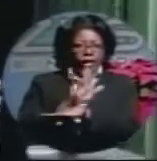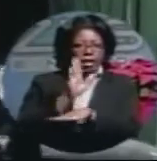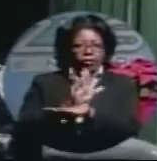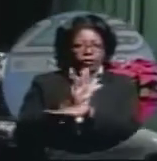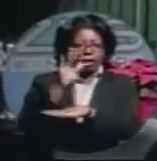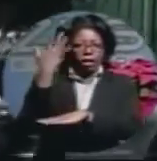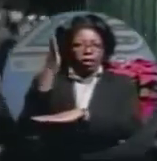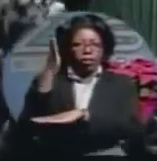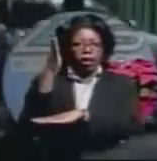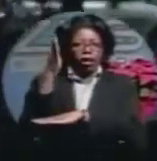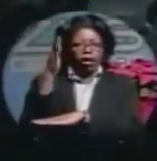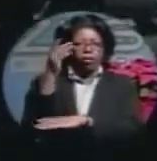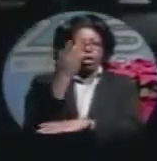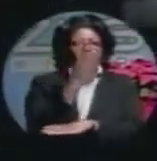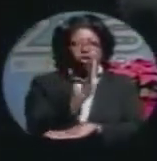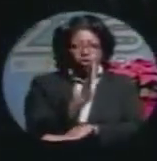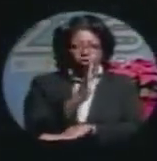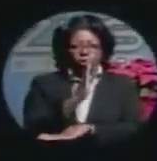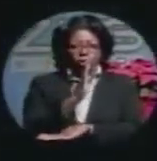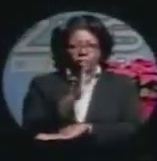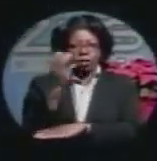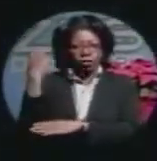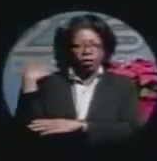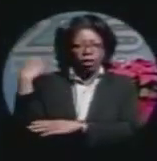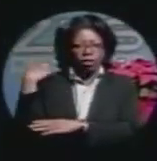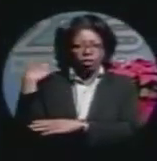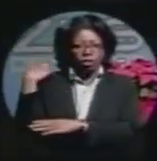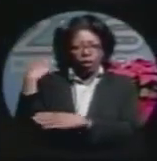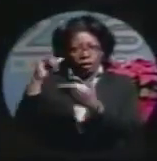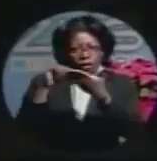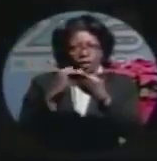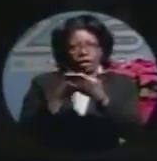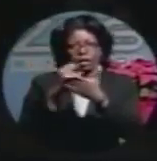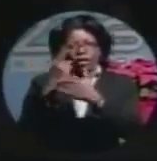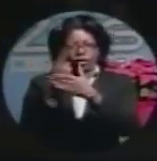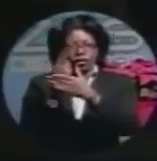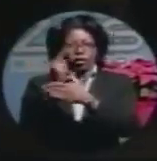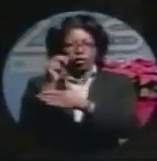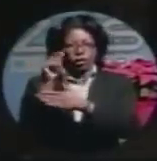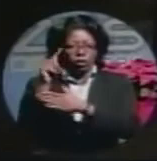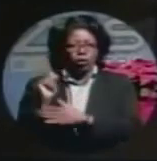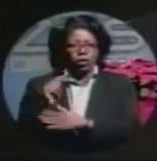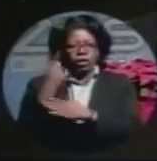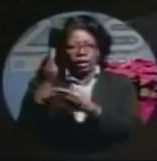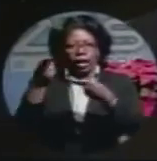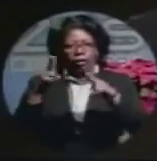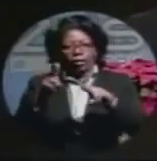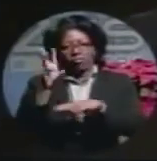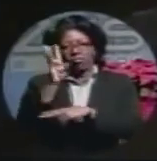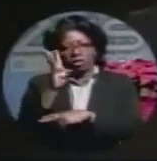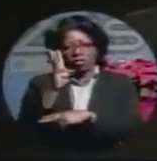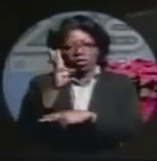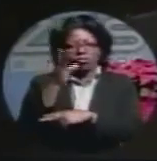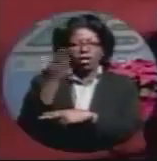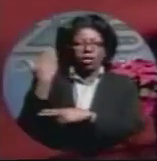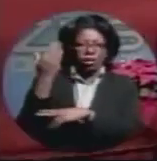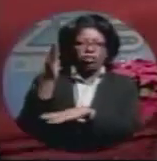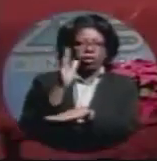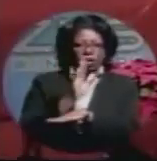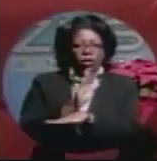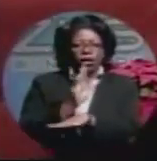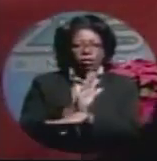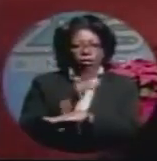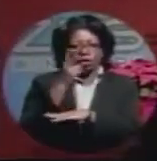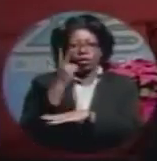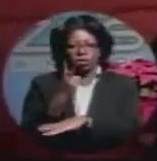Palm Trees supermarket manager. Chief of the Central Detective Unit, Superintendent Paul Roll, says it all occurred around 6:30 yesterday evening when